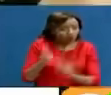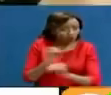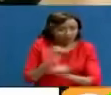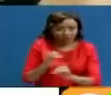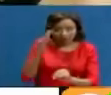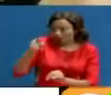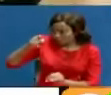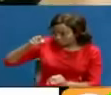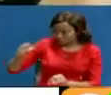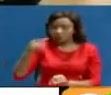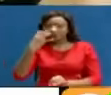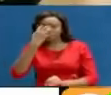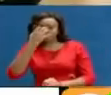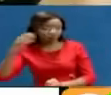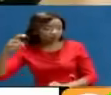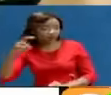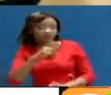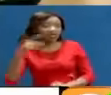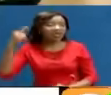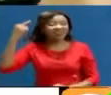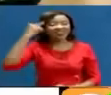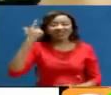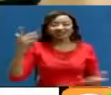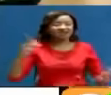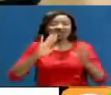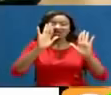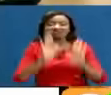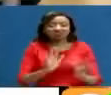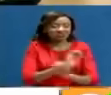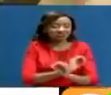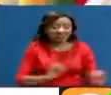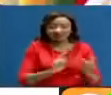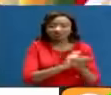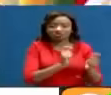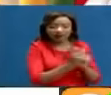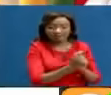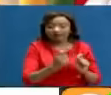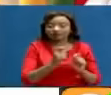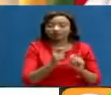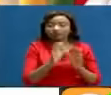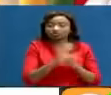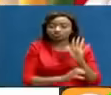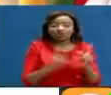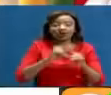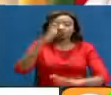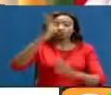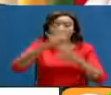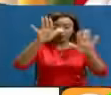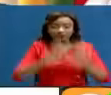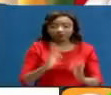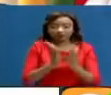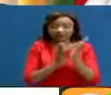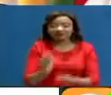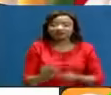that where you sit, you actually think it is not a priority, that the priority is delivery of services to the people and all of these